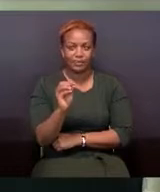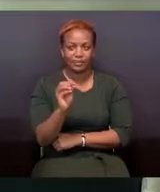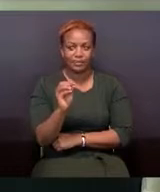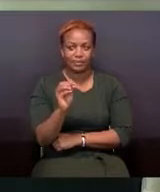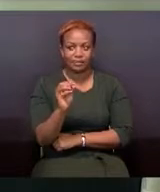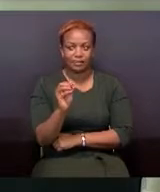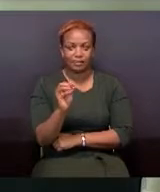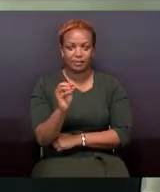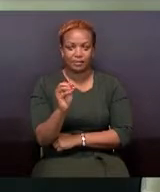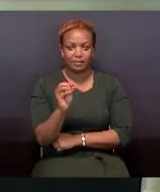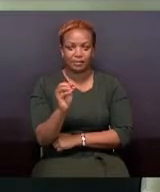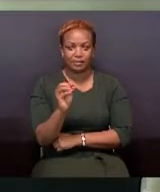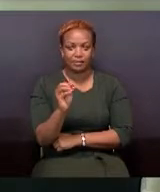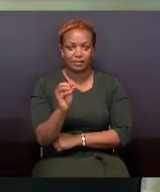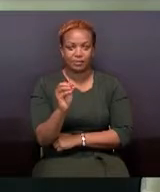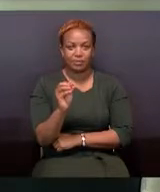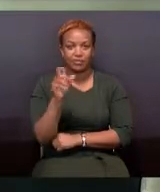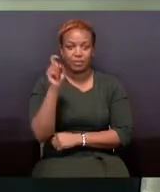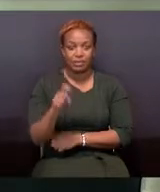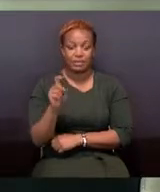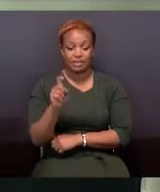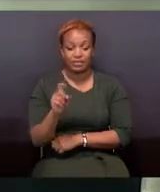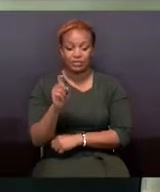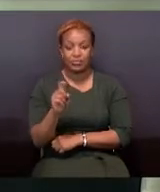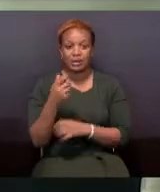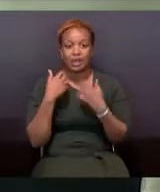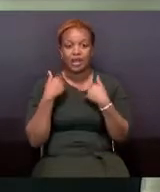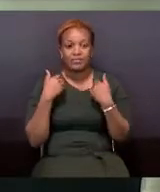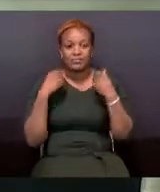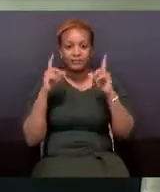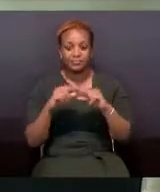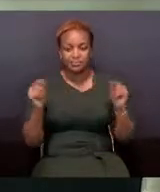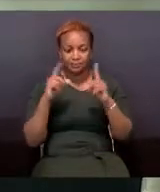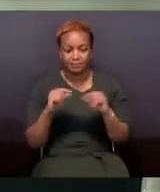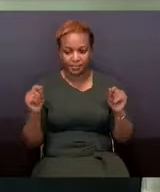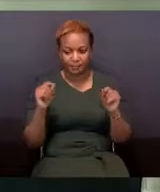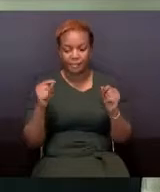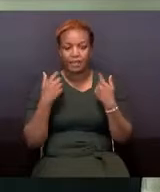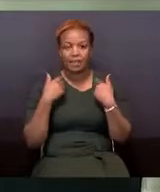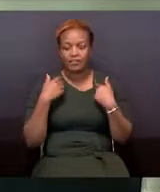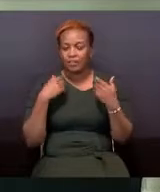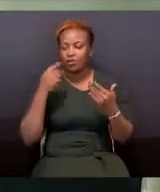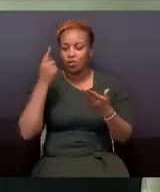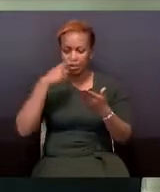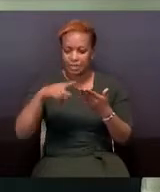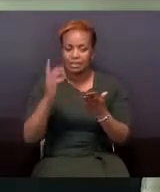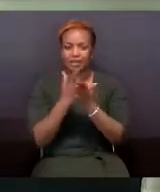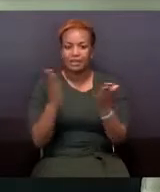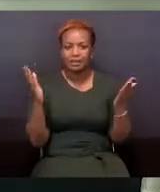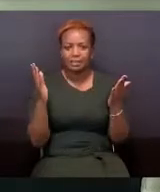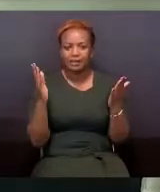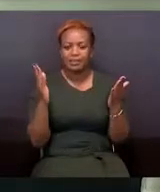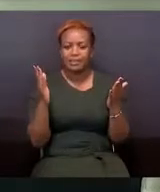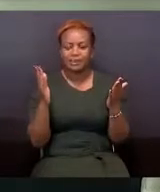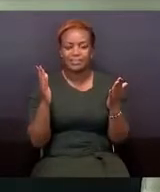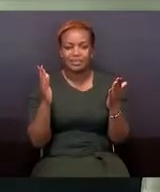we need to just move from these statements and the theories and go to the real life, the real thing,